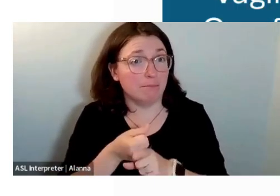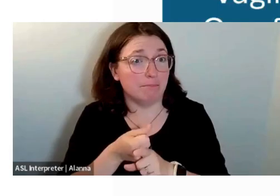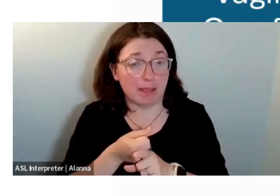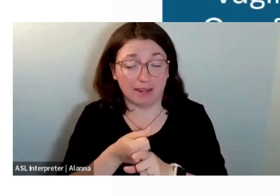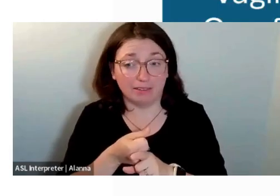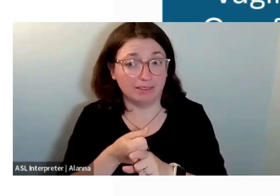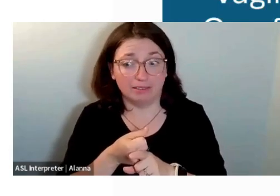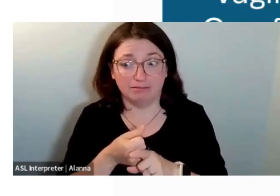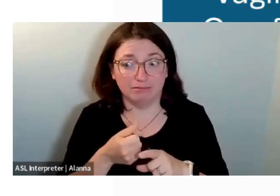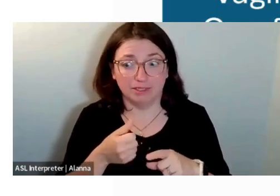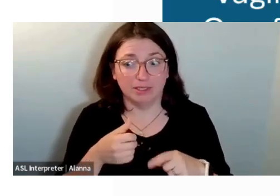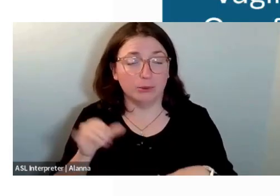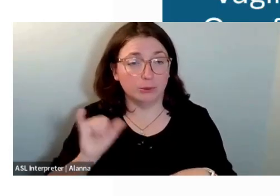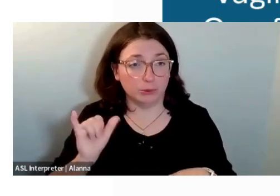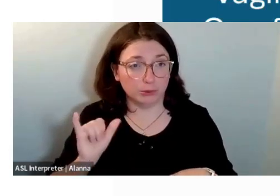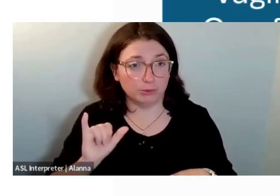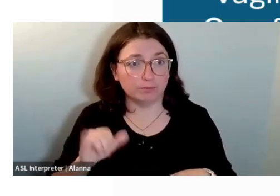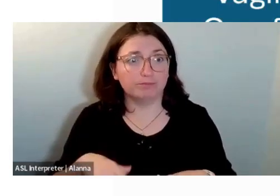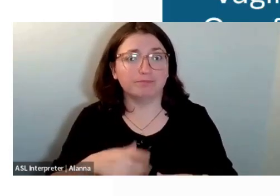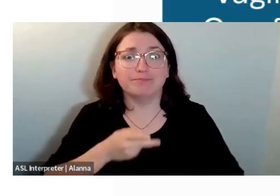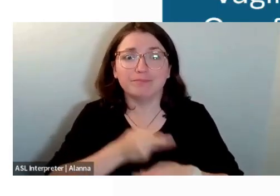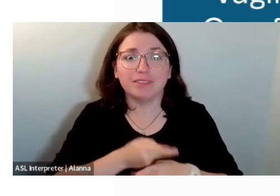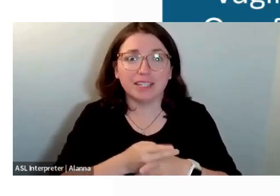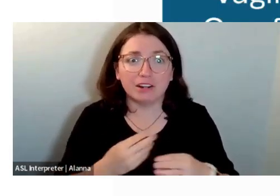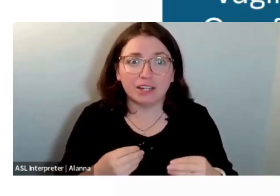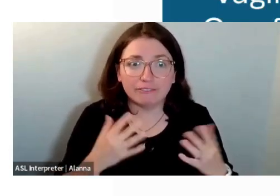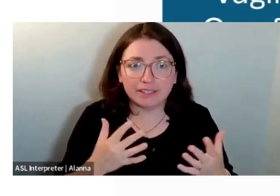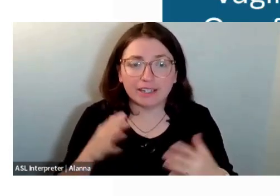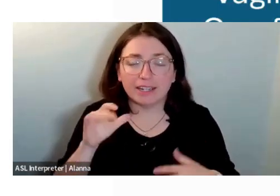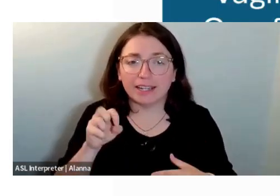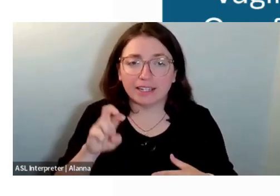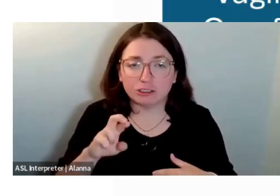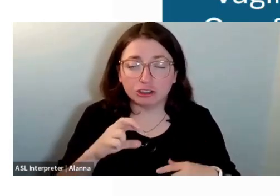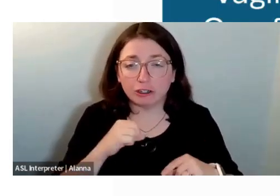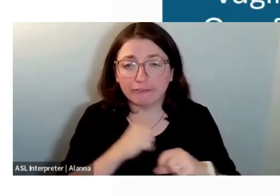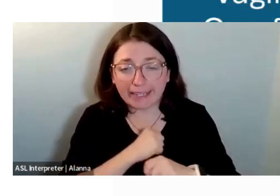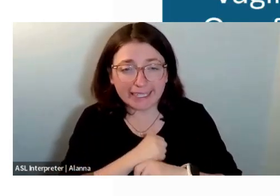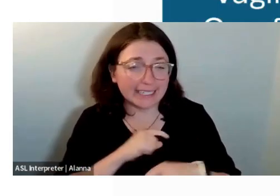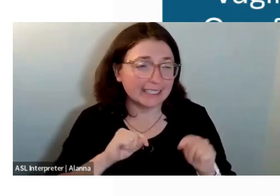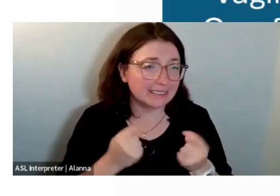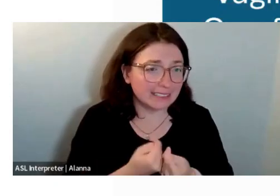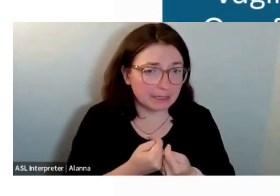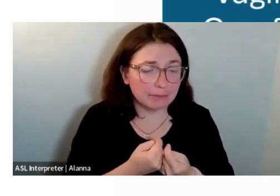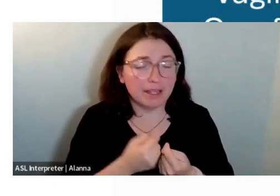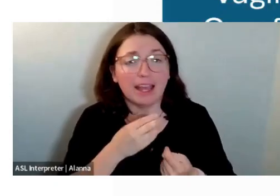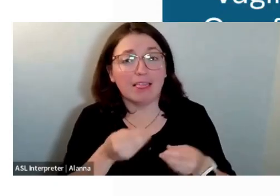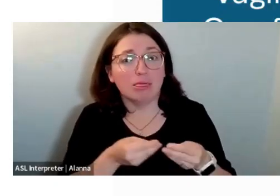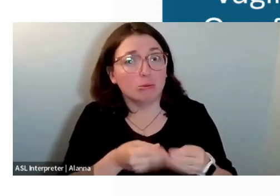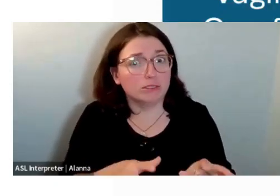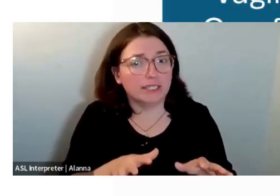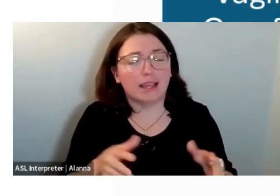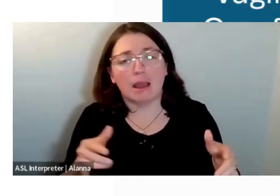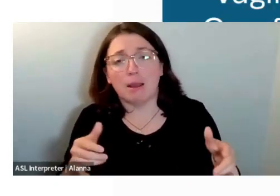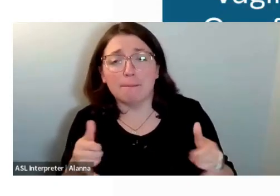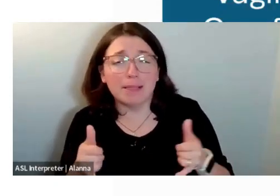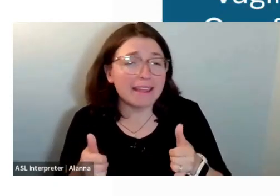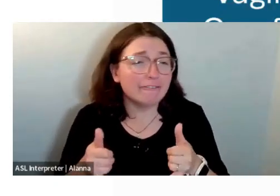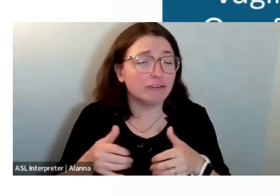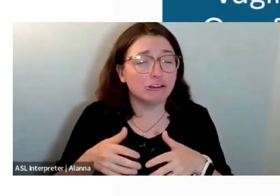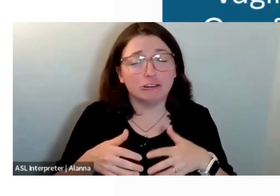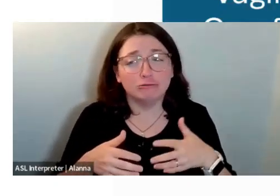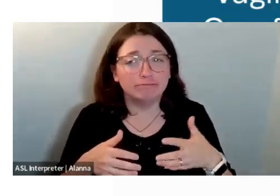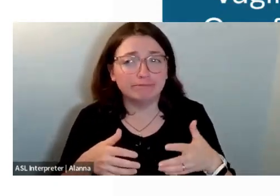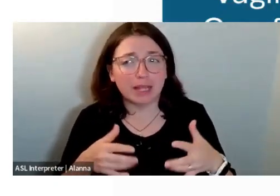shift to a caregiving, cancer-fighting team and loss of a playful, intimate partnership. Sometimes